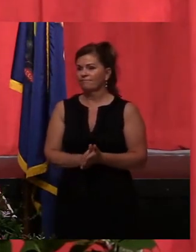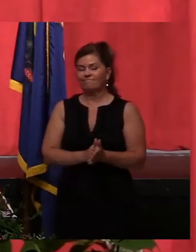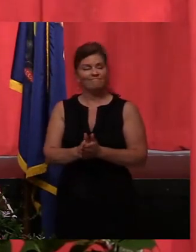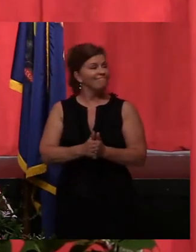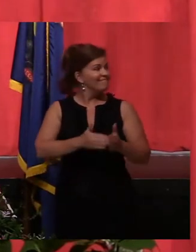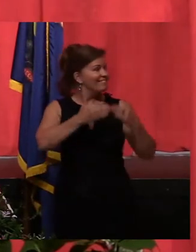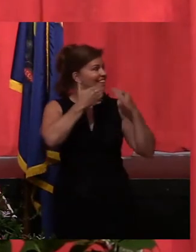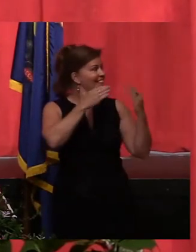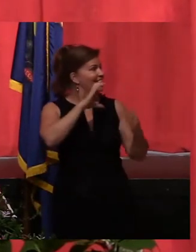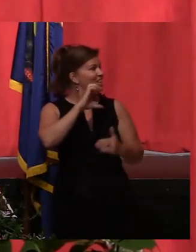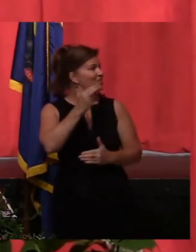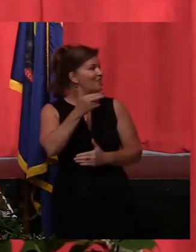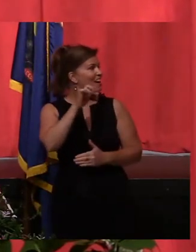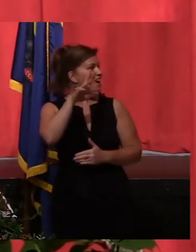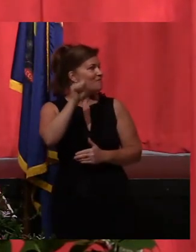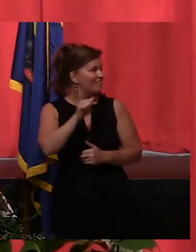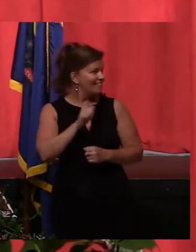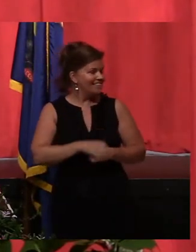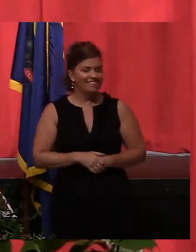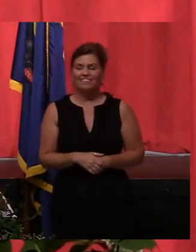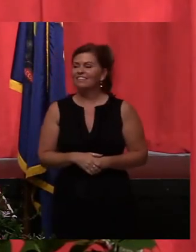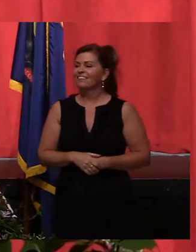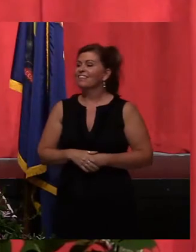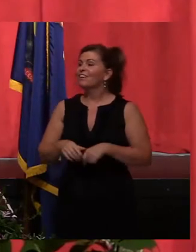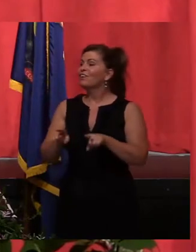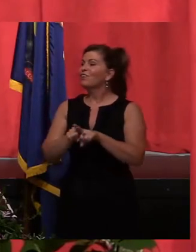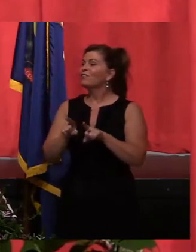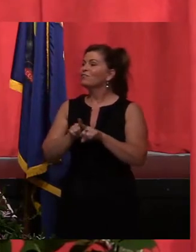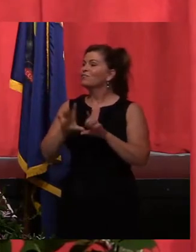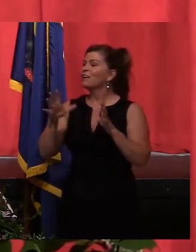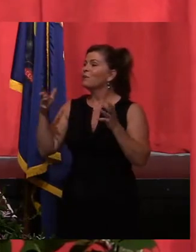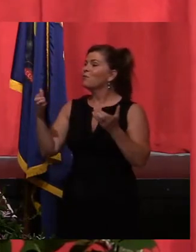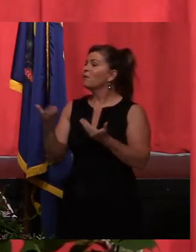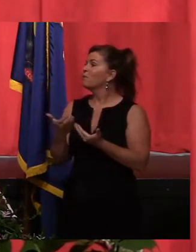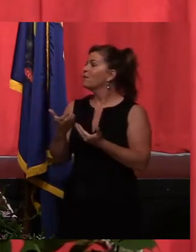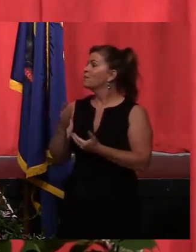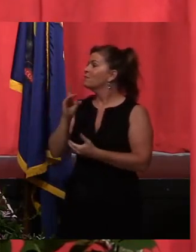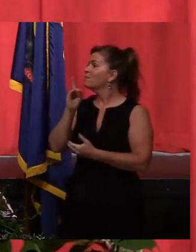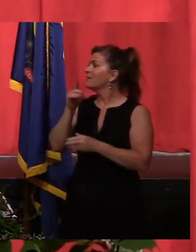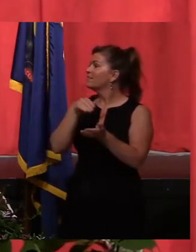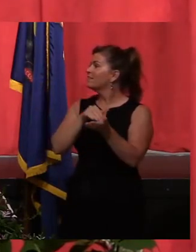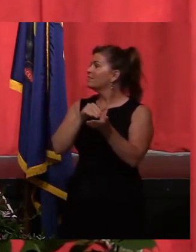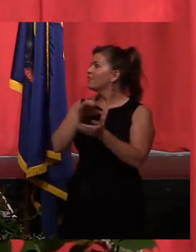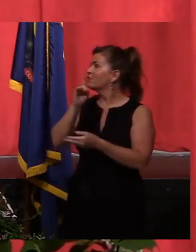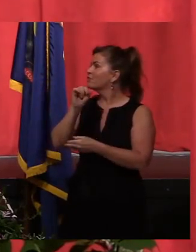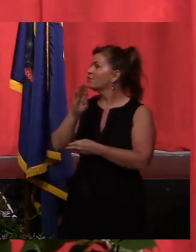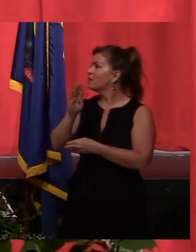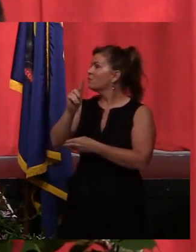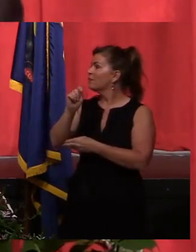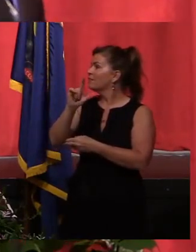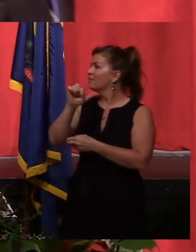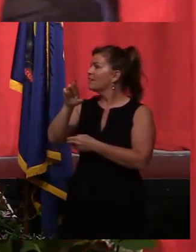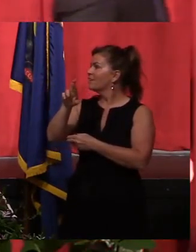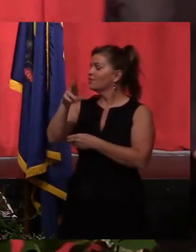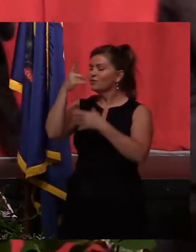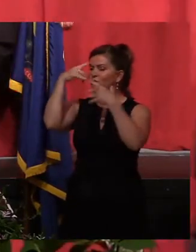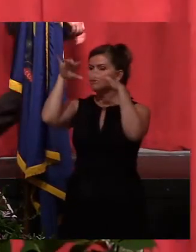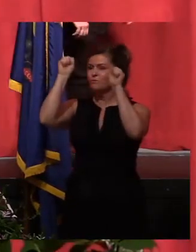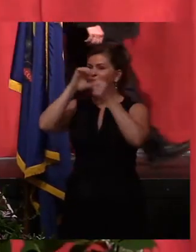Thank you, Kyra. And at this time, I would like to invite Dr. Deborah Taylor, our superintendent, to come speak.